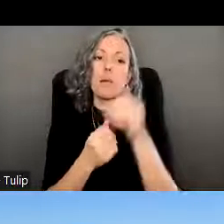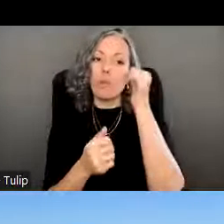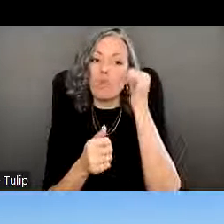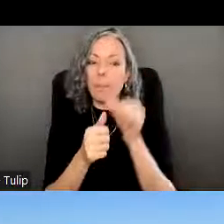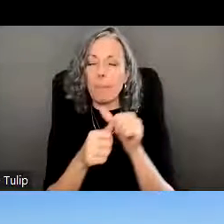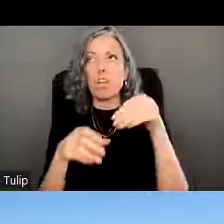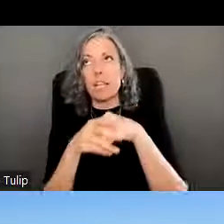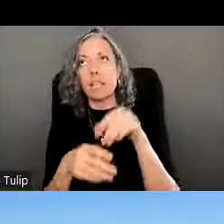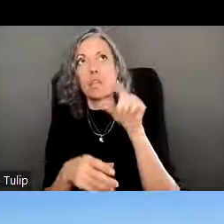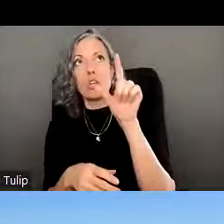think, 2021.